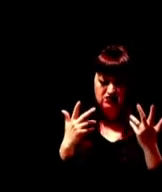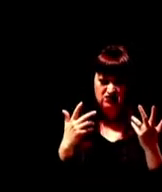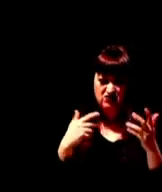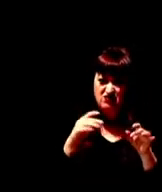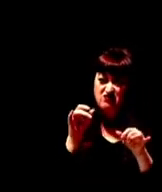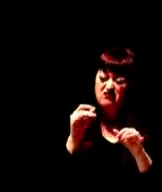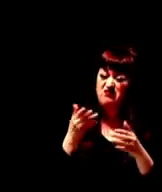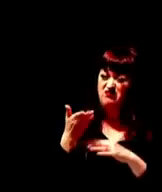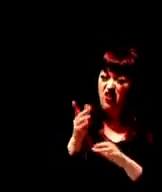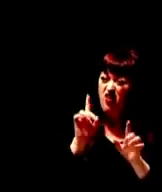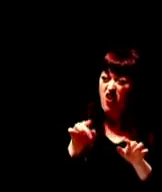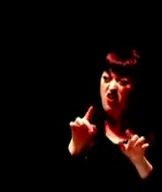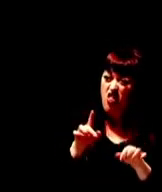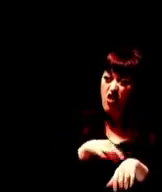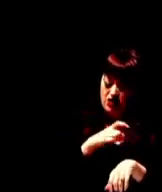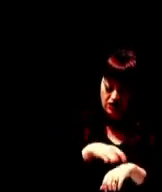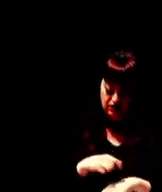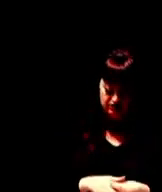lives in.